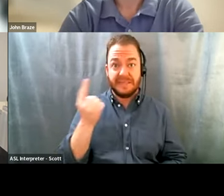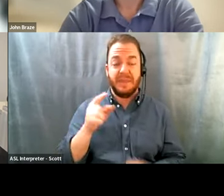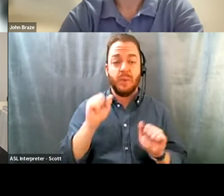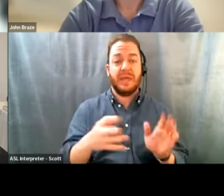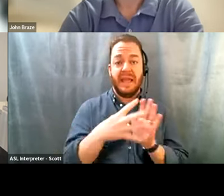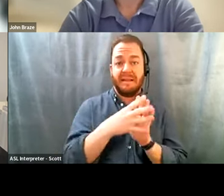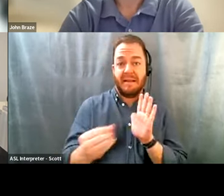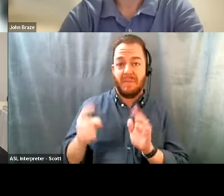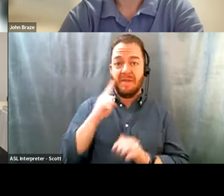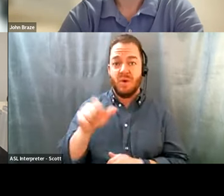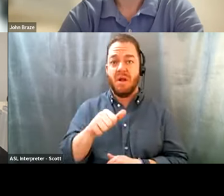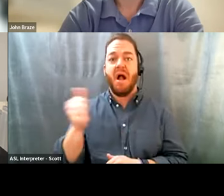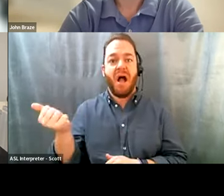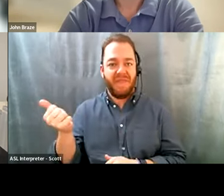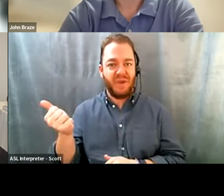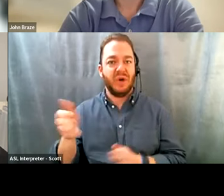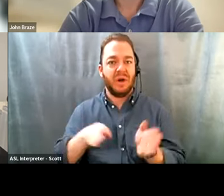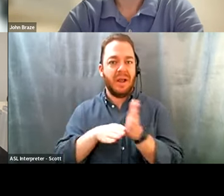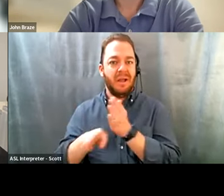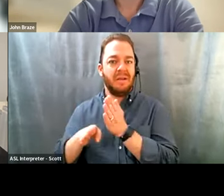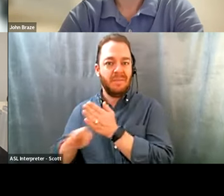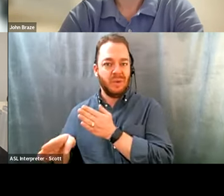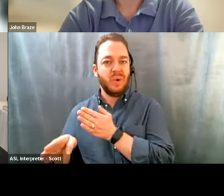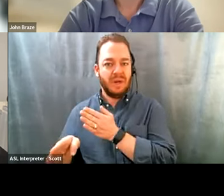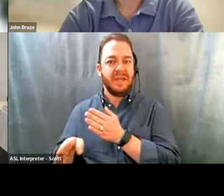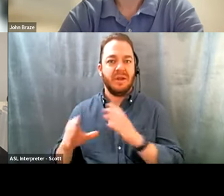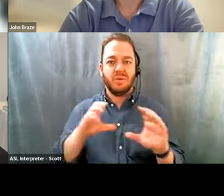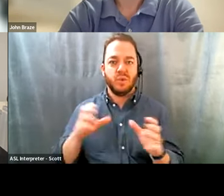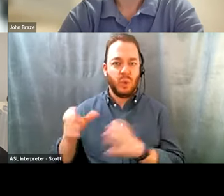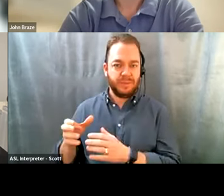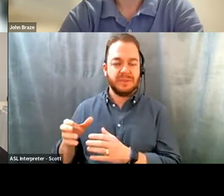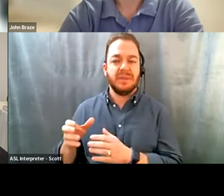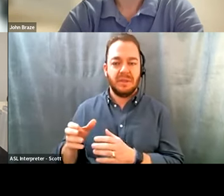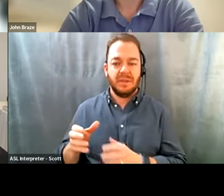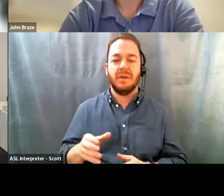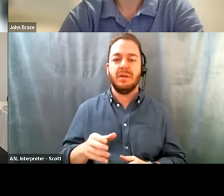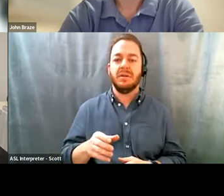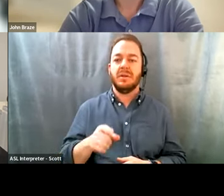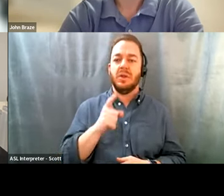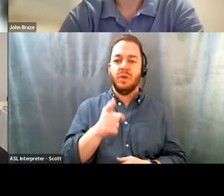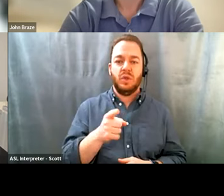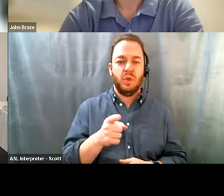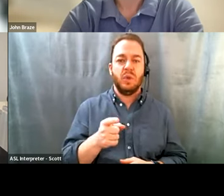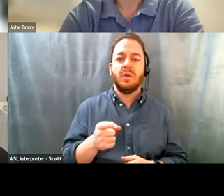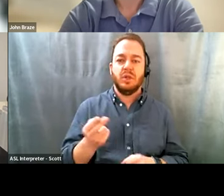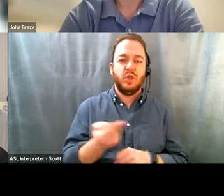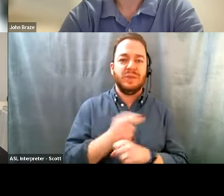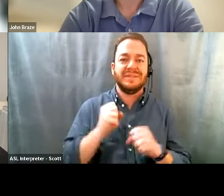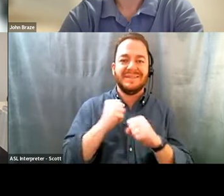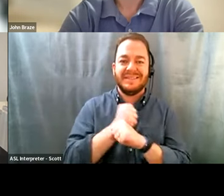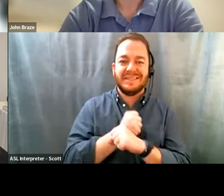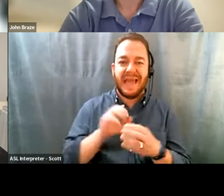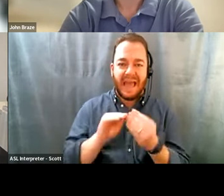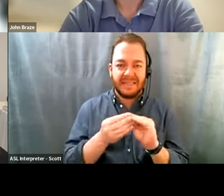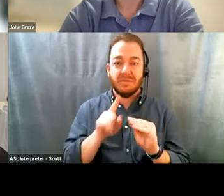replicable across all some other small, you know, segment. You just use the stats. This is